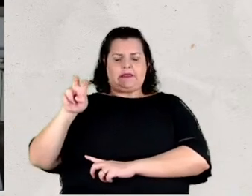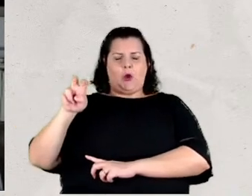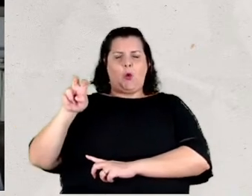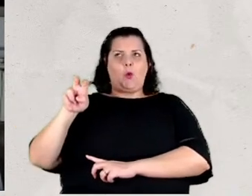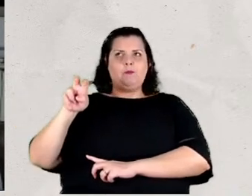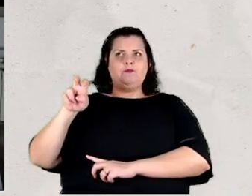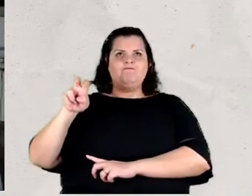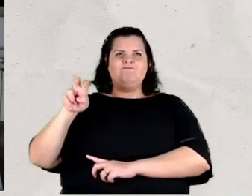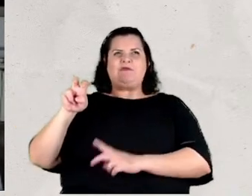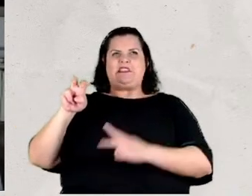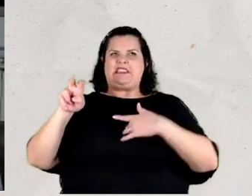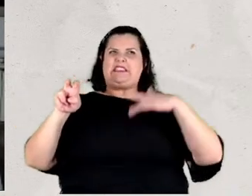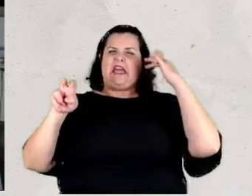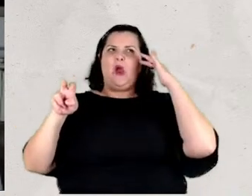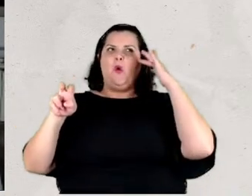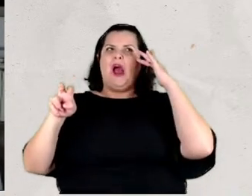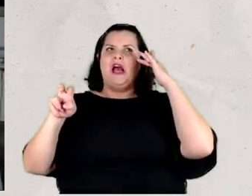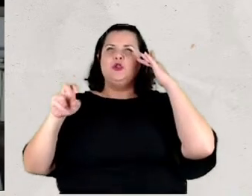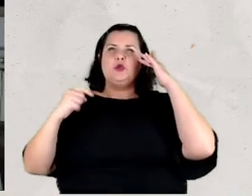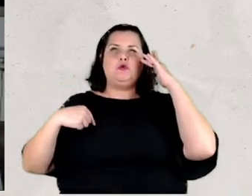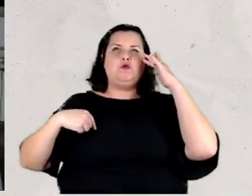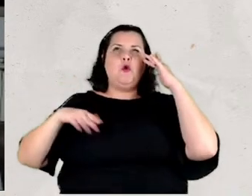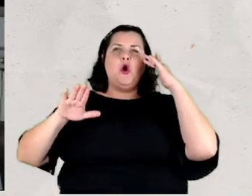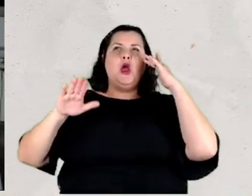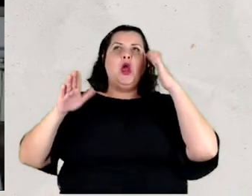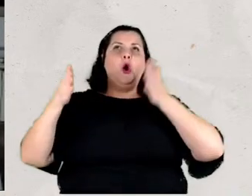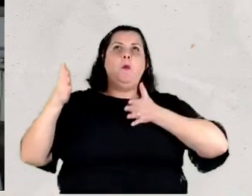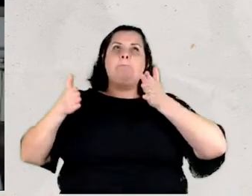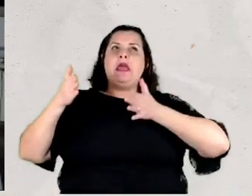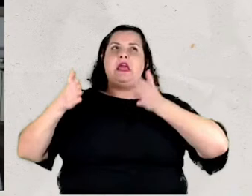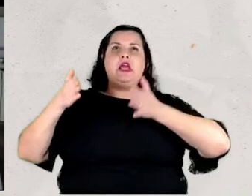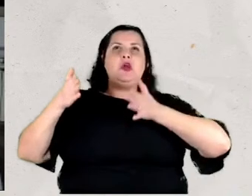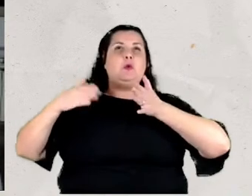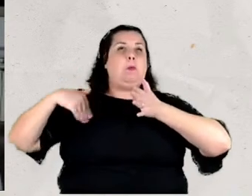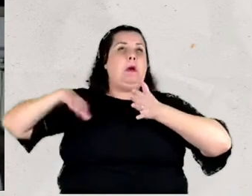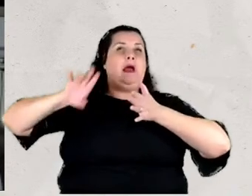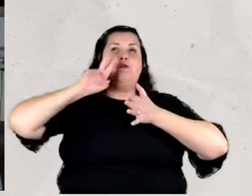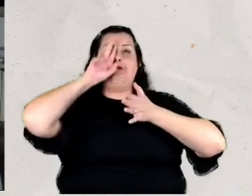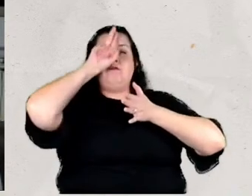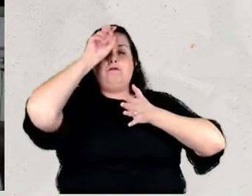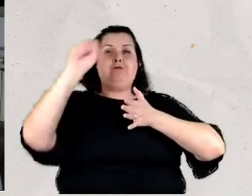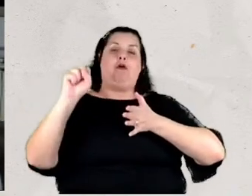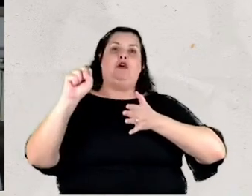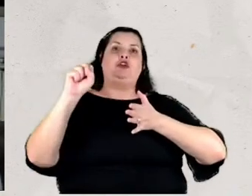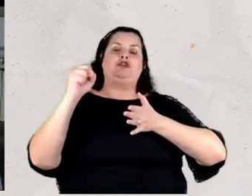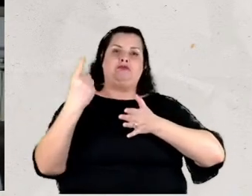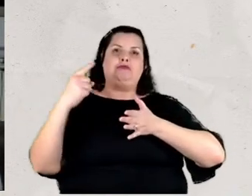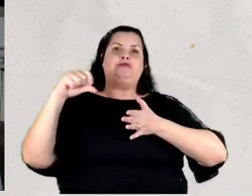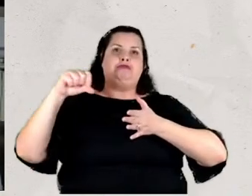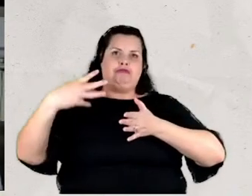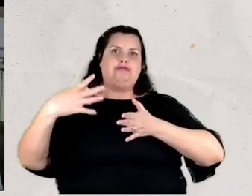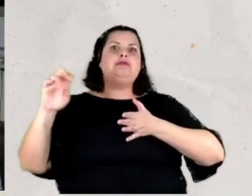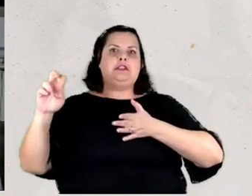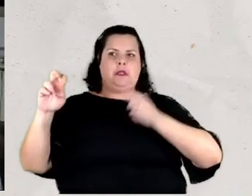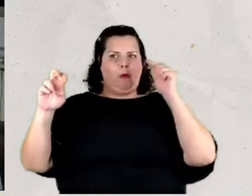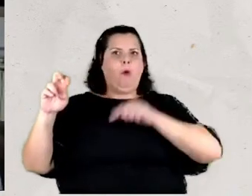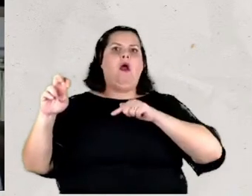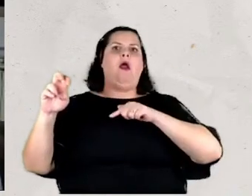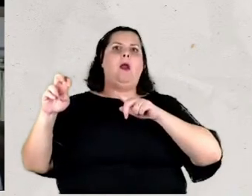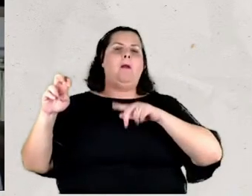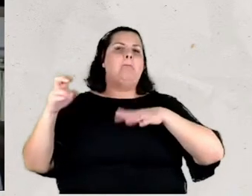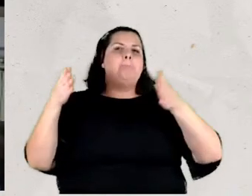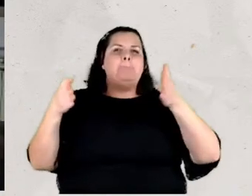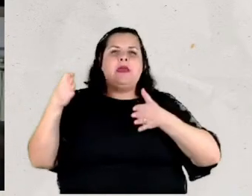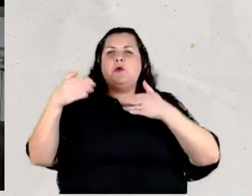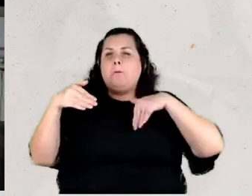been stronger. We've never been more central on the world stage. The Jewish people, Judaism, Jewish ideas, the state